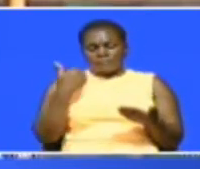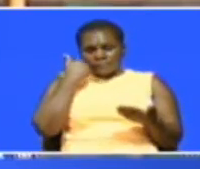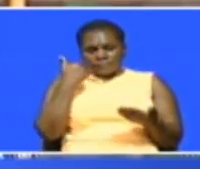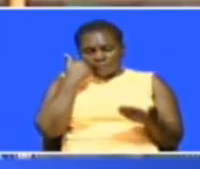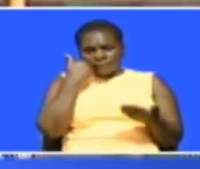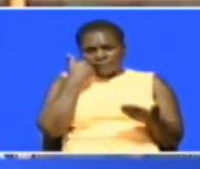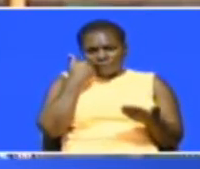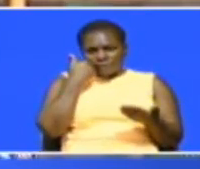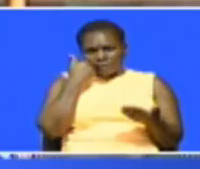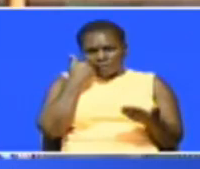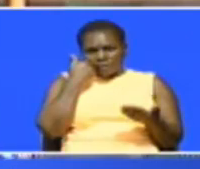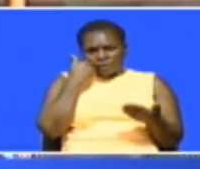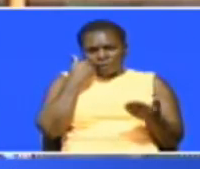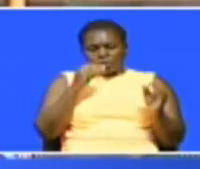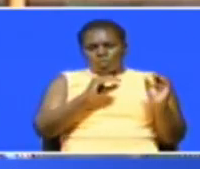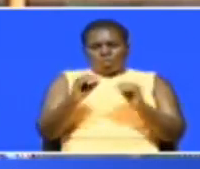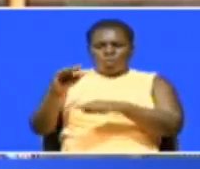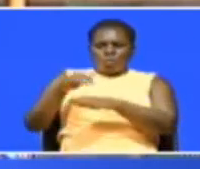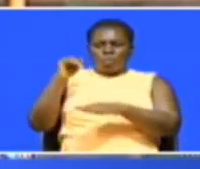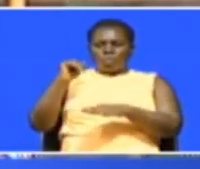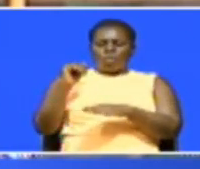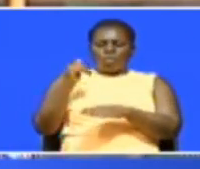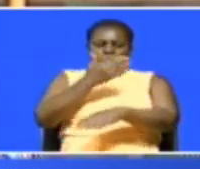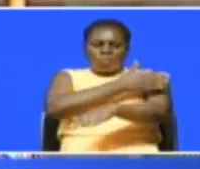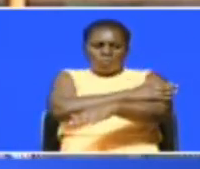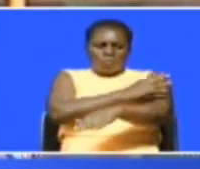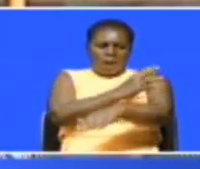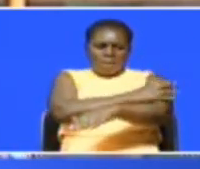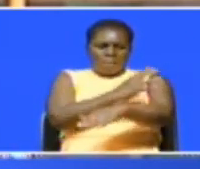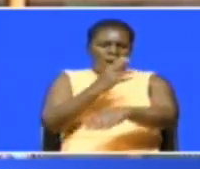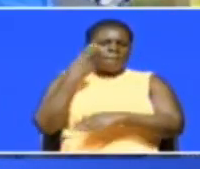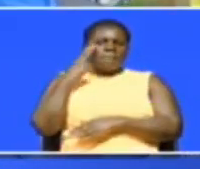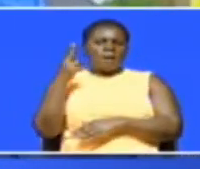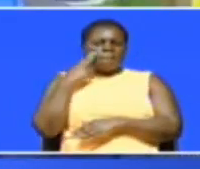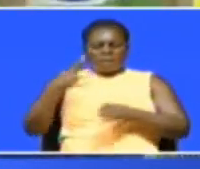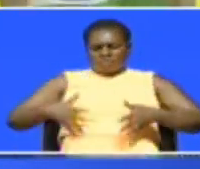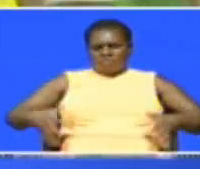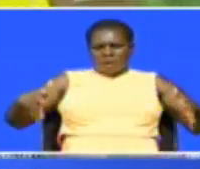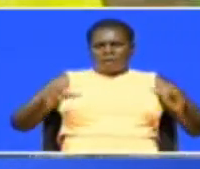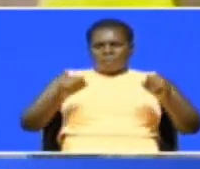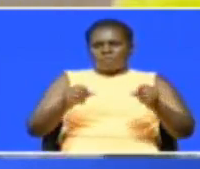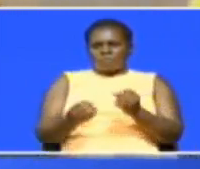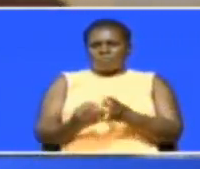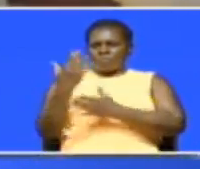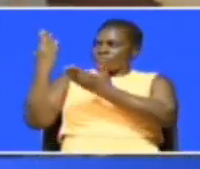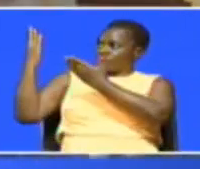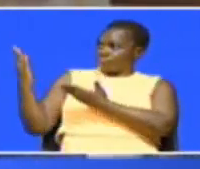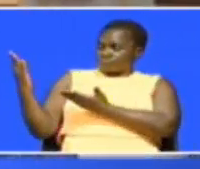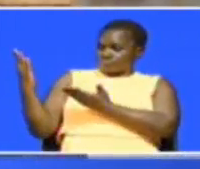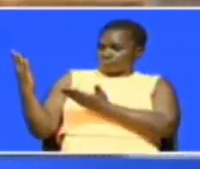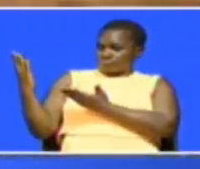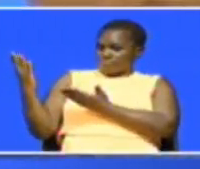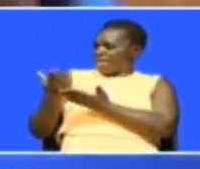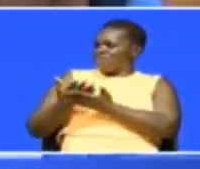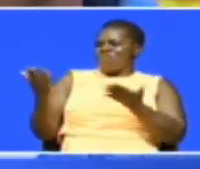diseases, non-communicable diseases, the issue of hypertension, the diabetes, obesity. You can set up any of these types of kitchen